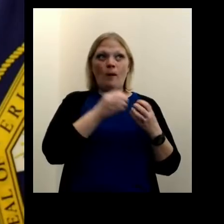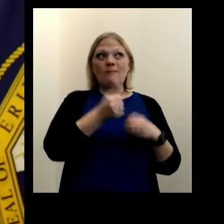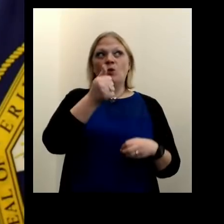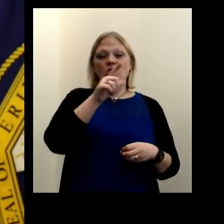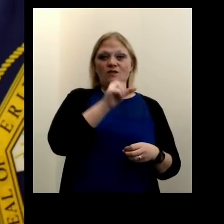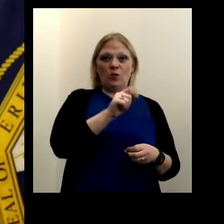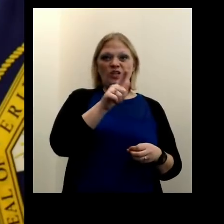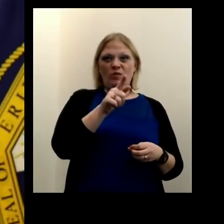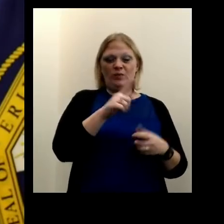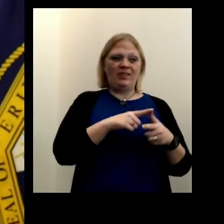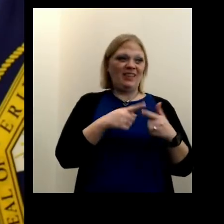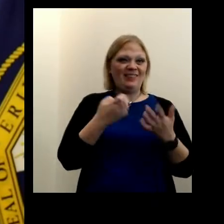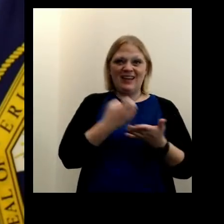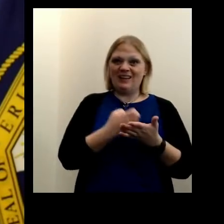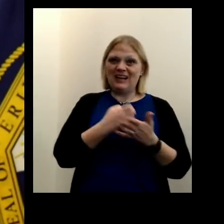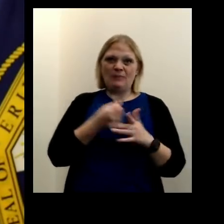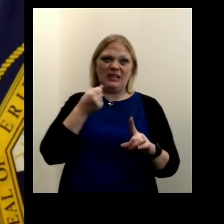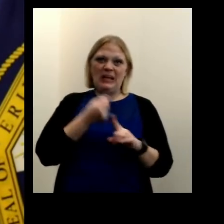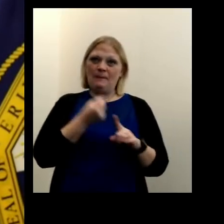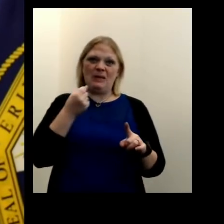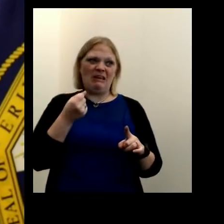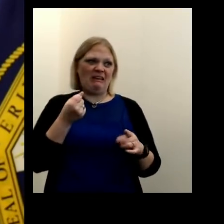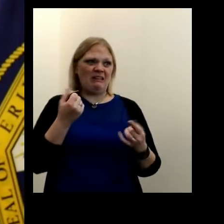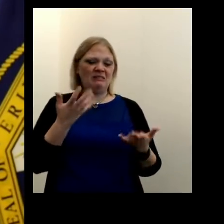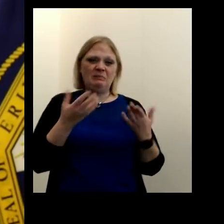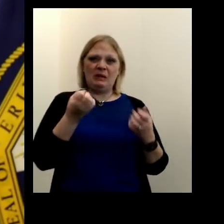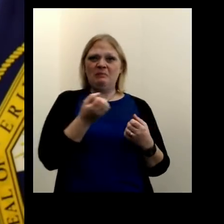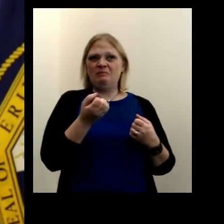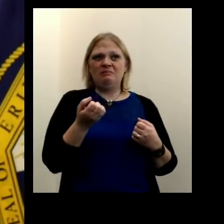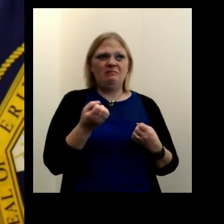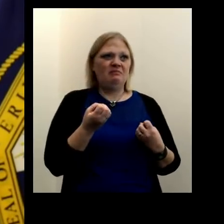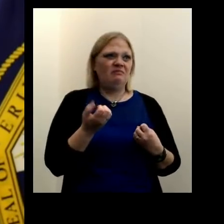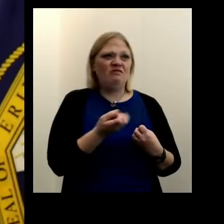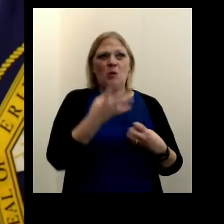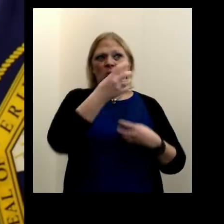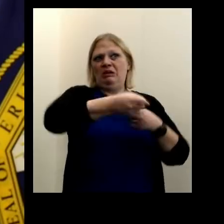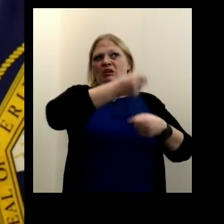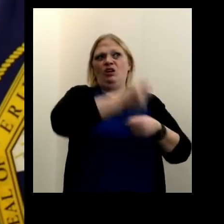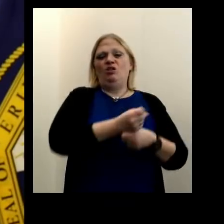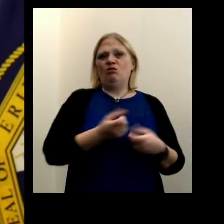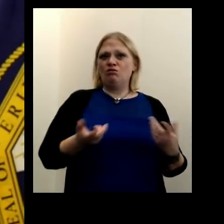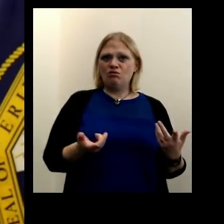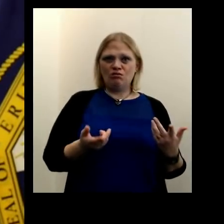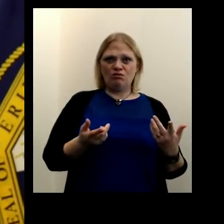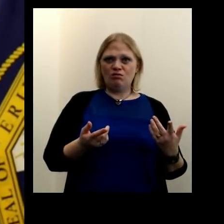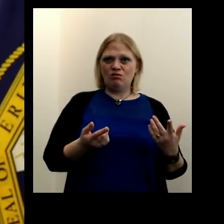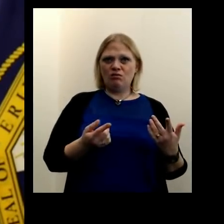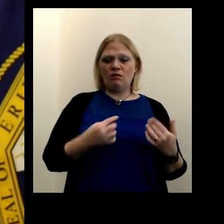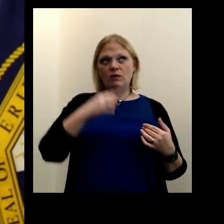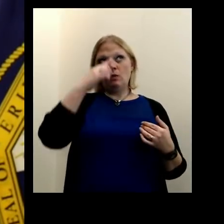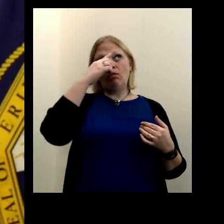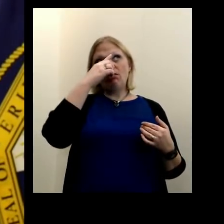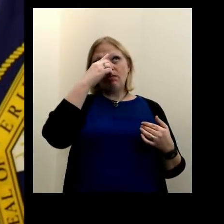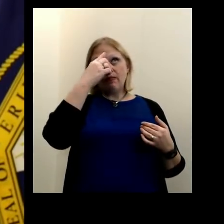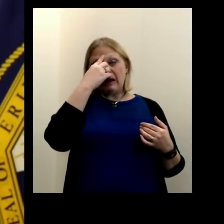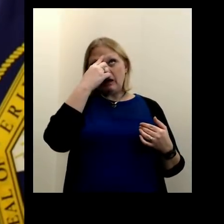there's the economic impact as well. That may take years to come out of. I can think of how long it took Erie County